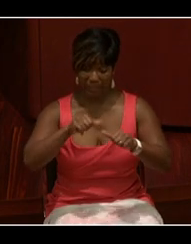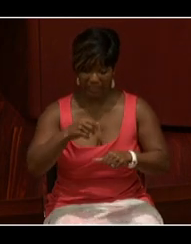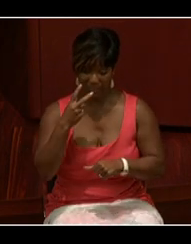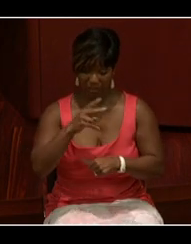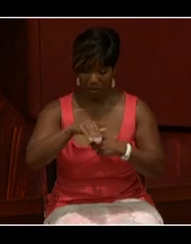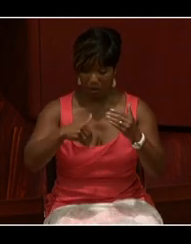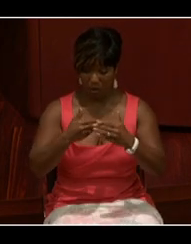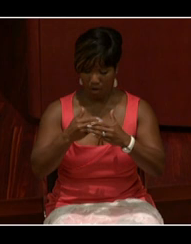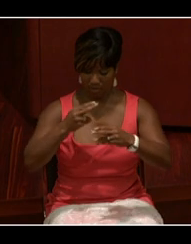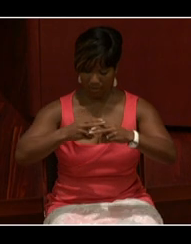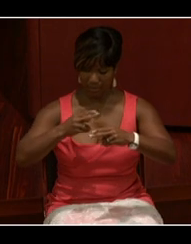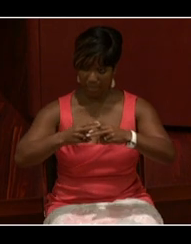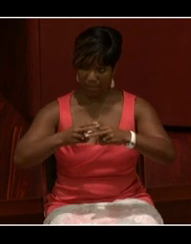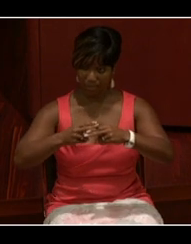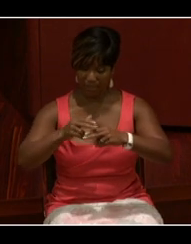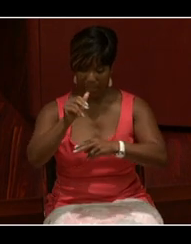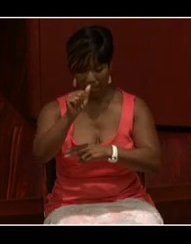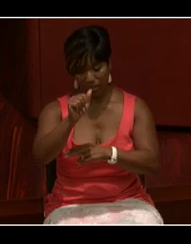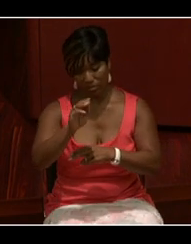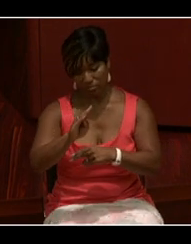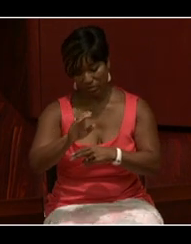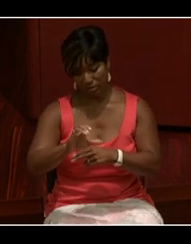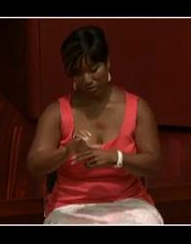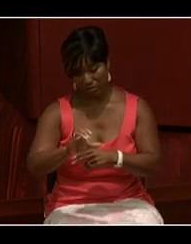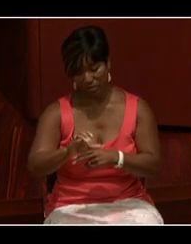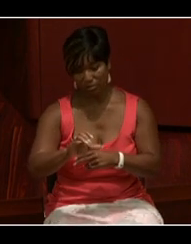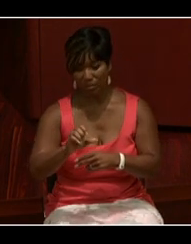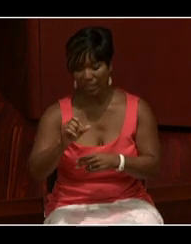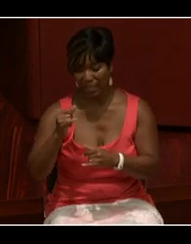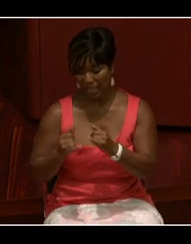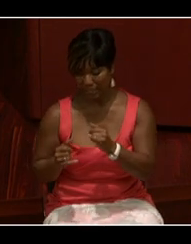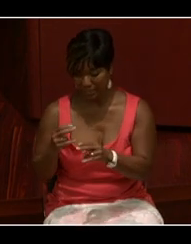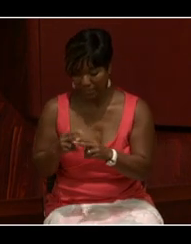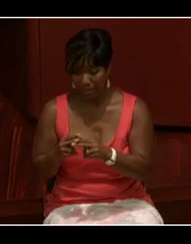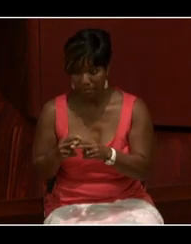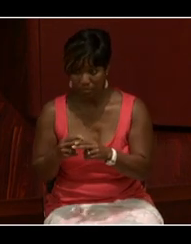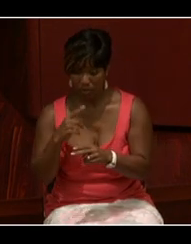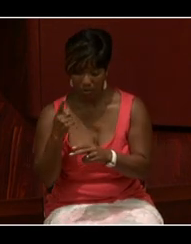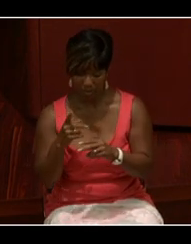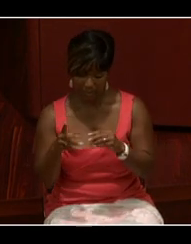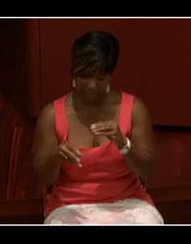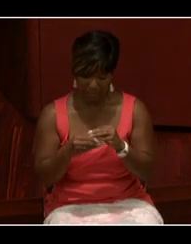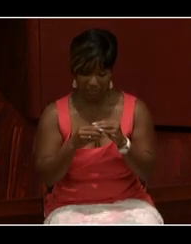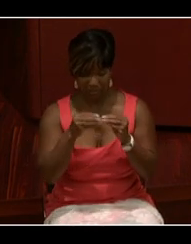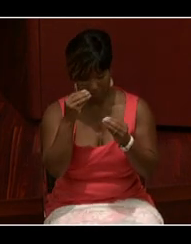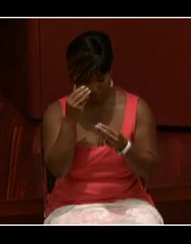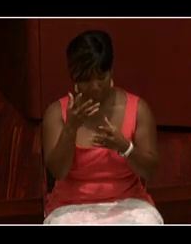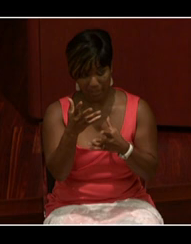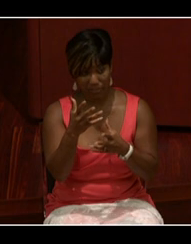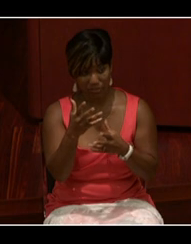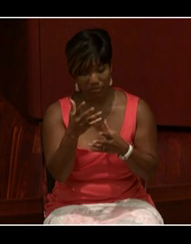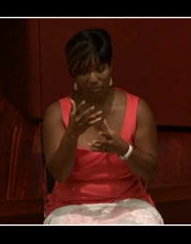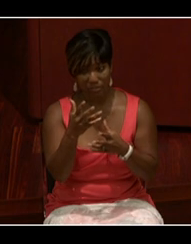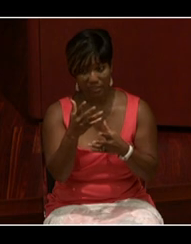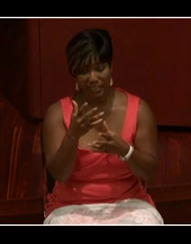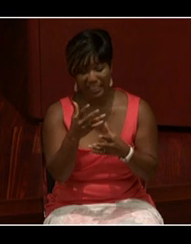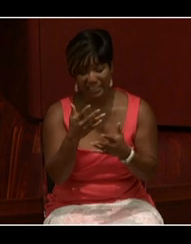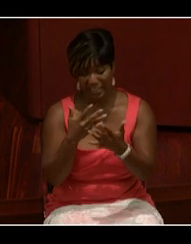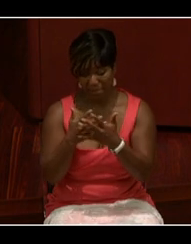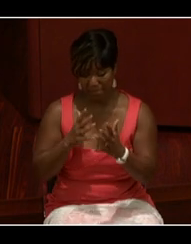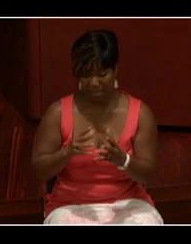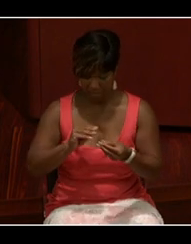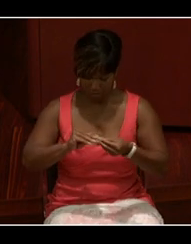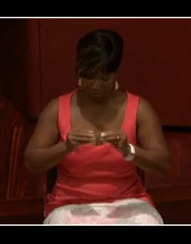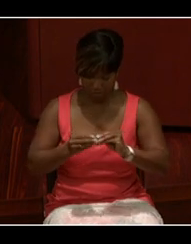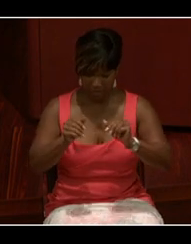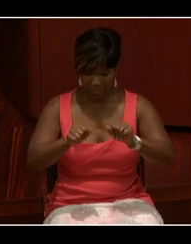all the names are listed alphabetically by inmate's surname. The only additional information provided is the inmate number, which